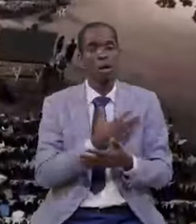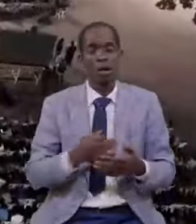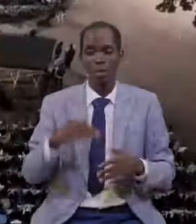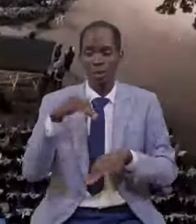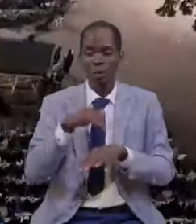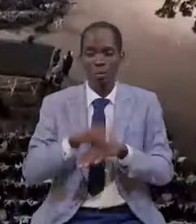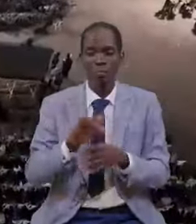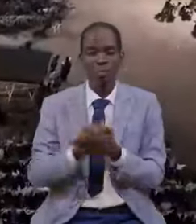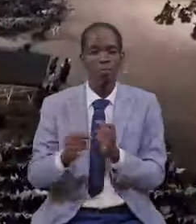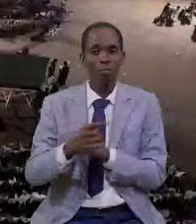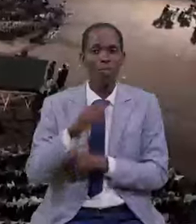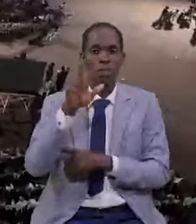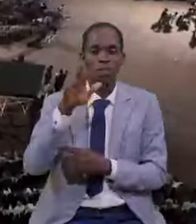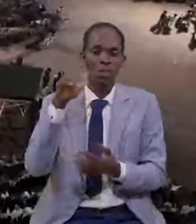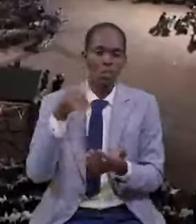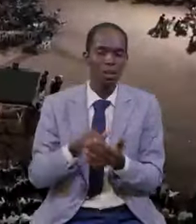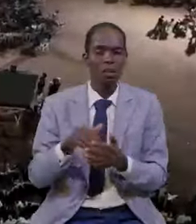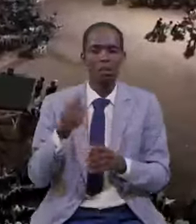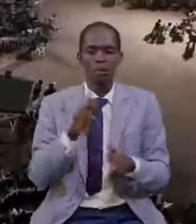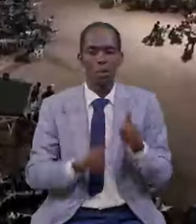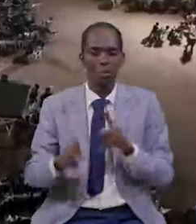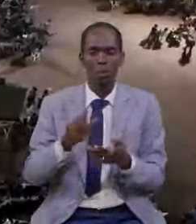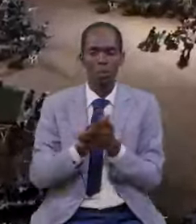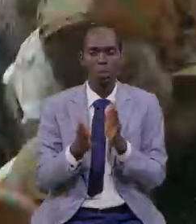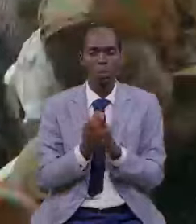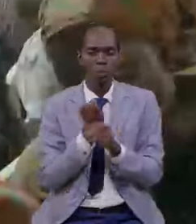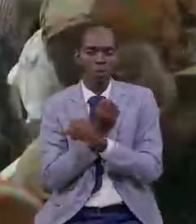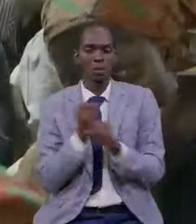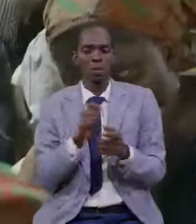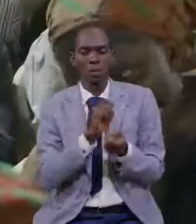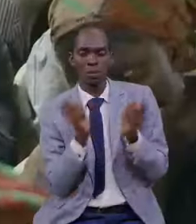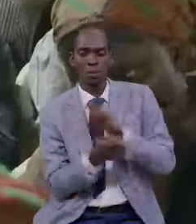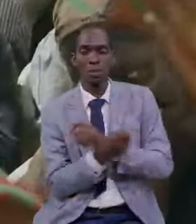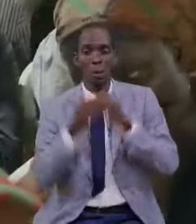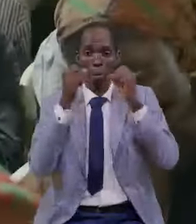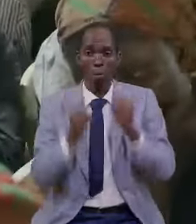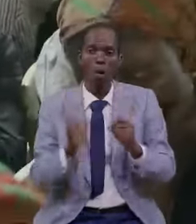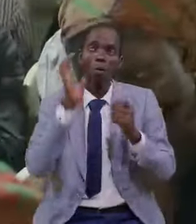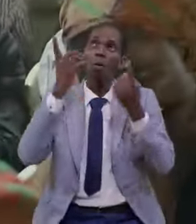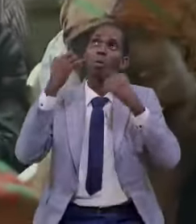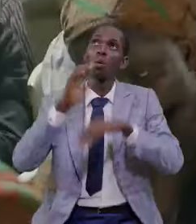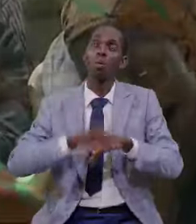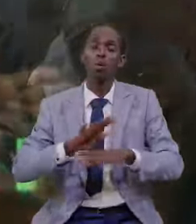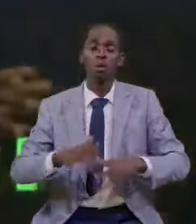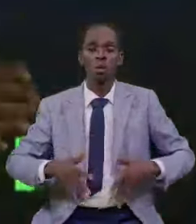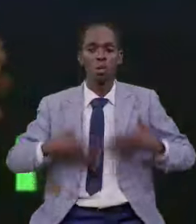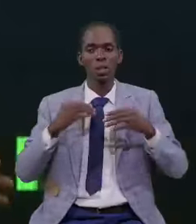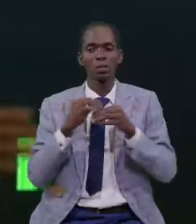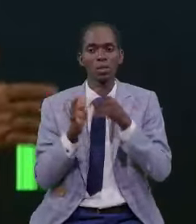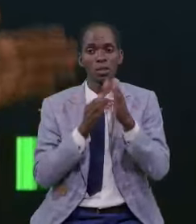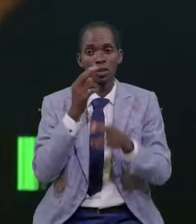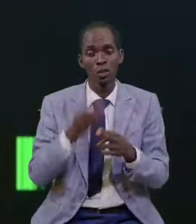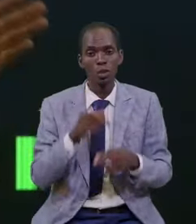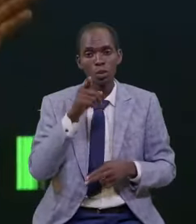and transformed. Power will come upon your life. And you will turn thousands of